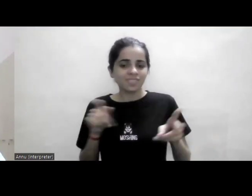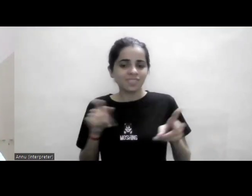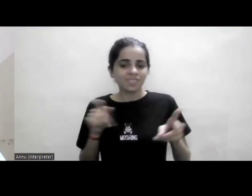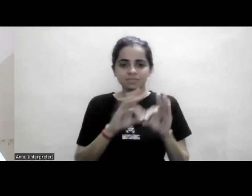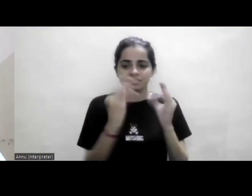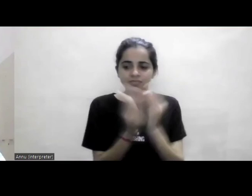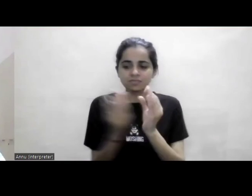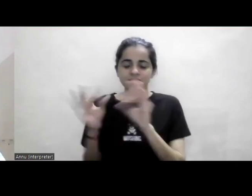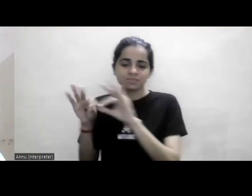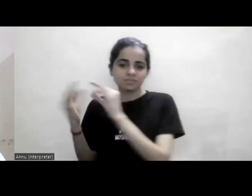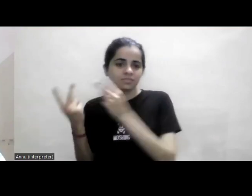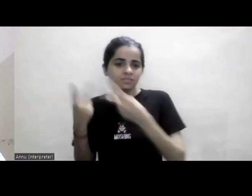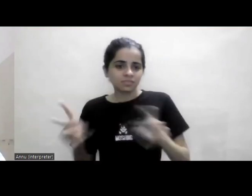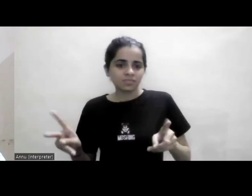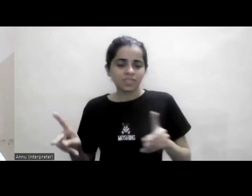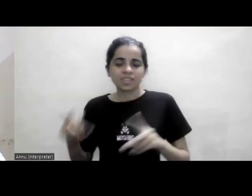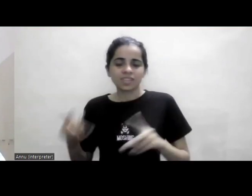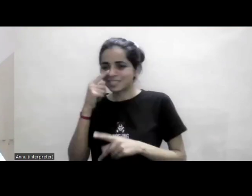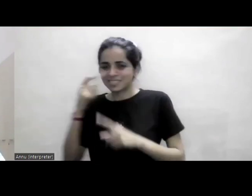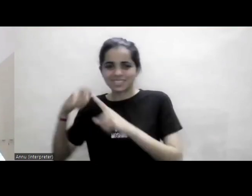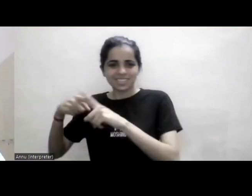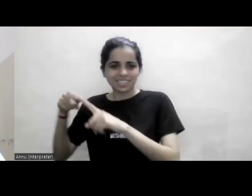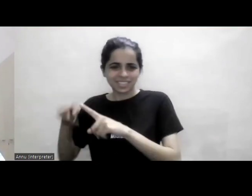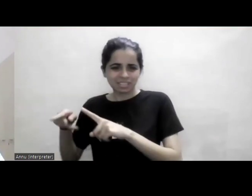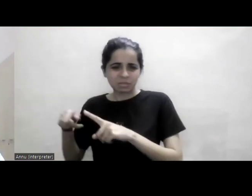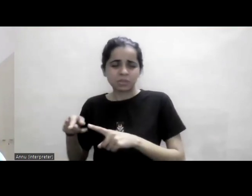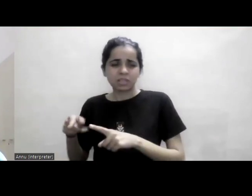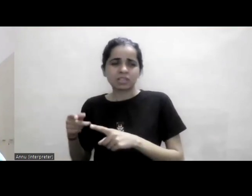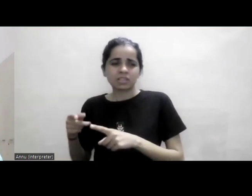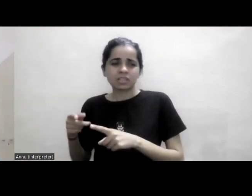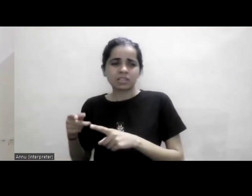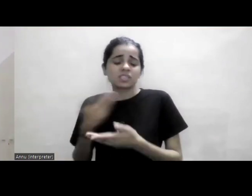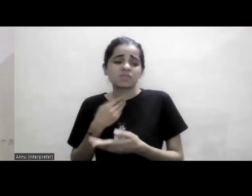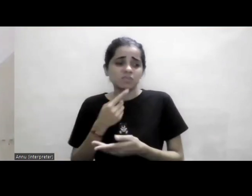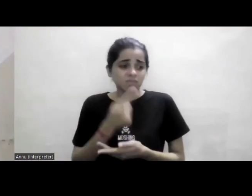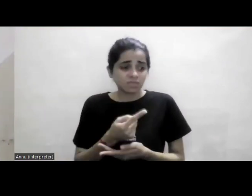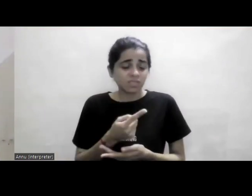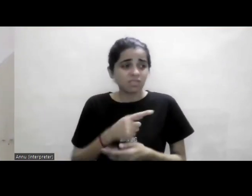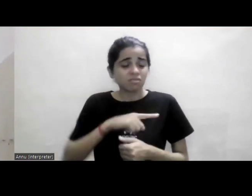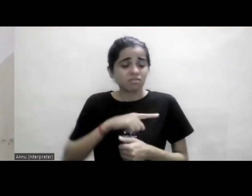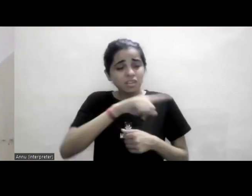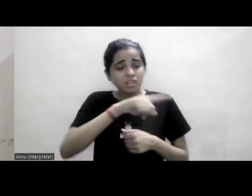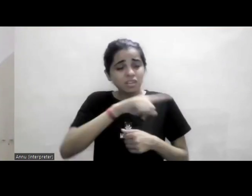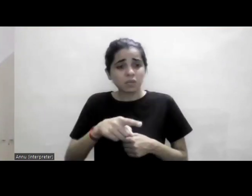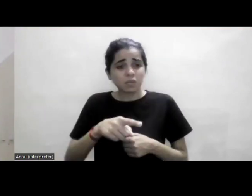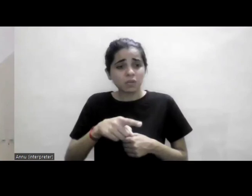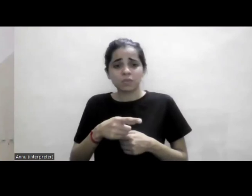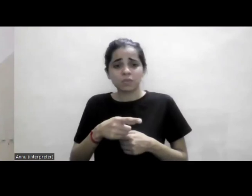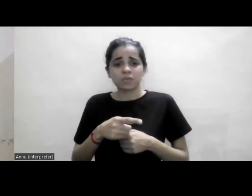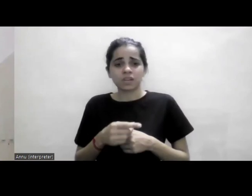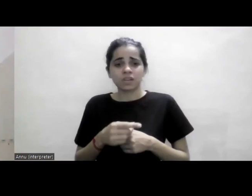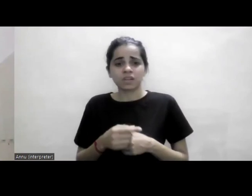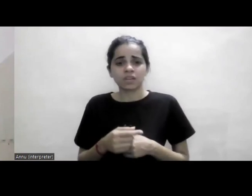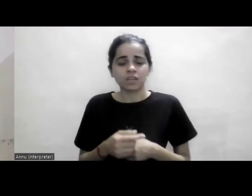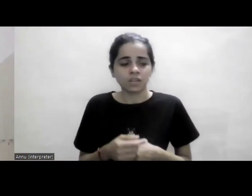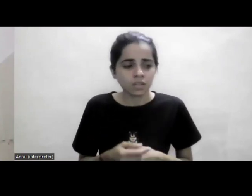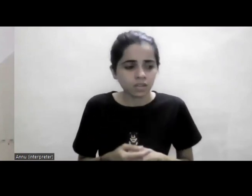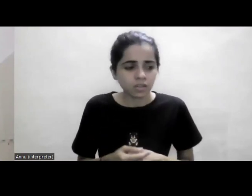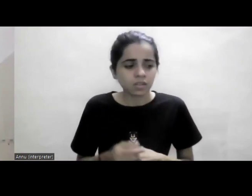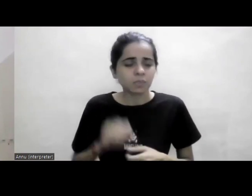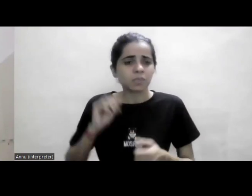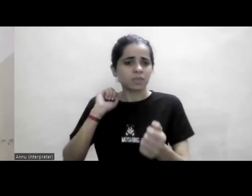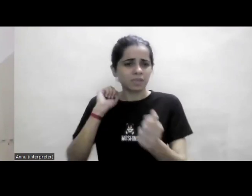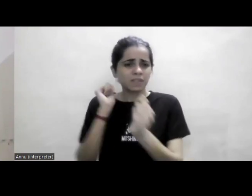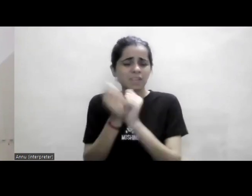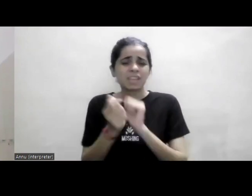when Karishma Kapoor has to know about her, that this was all a fake incident created by